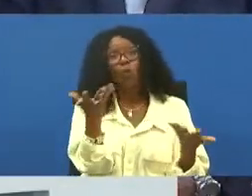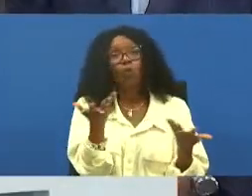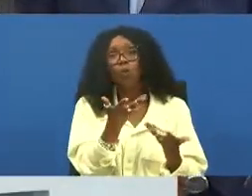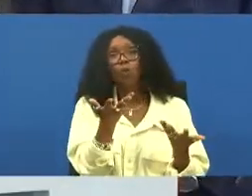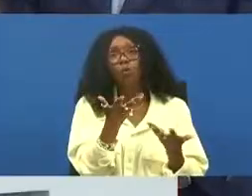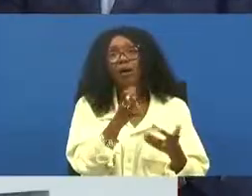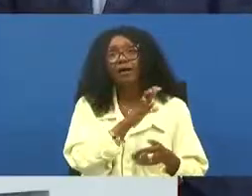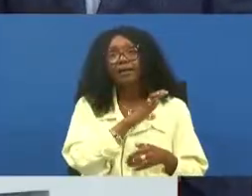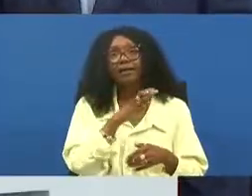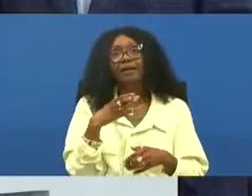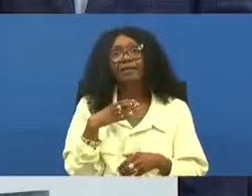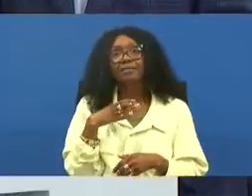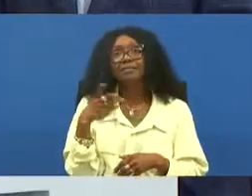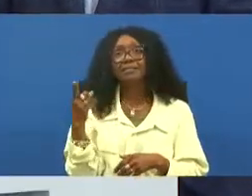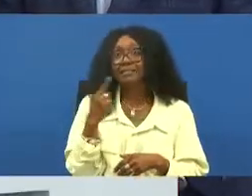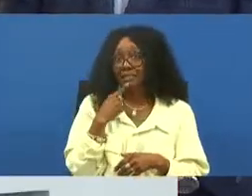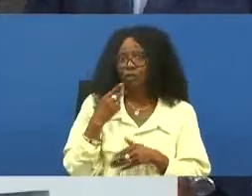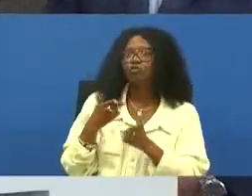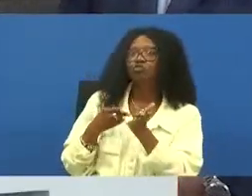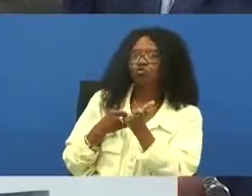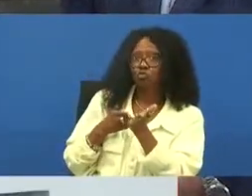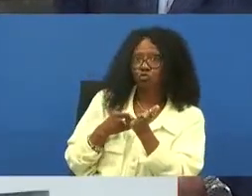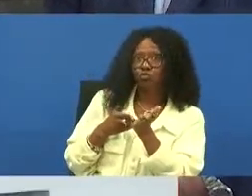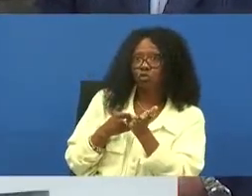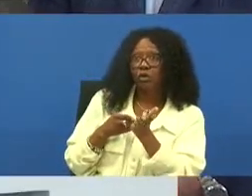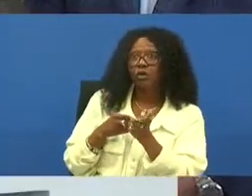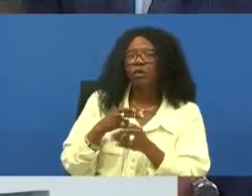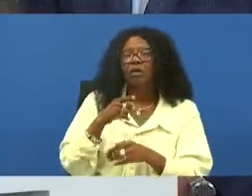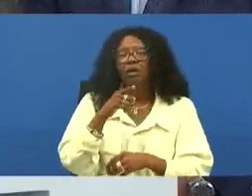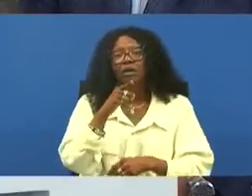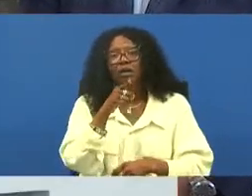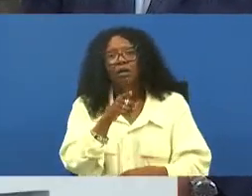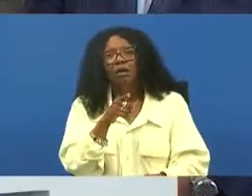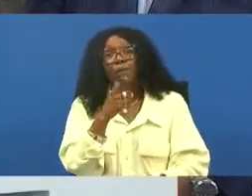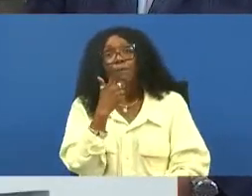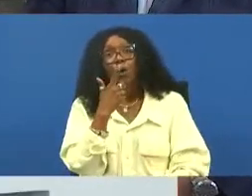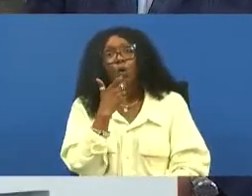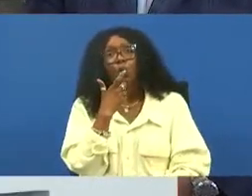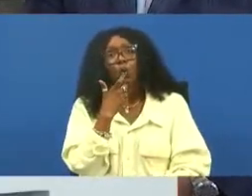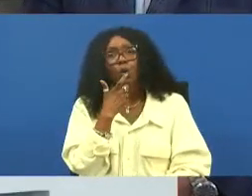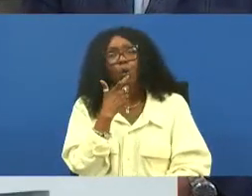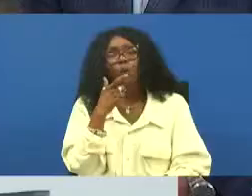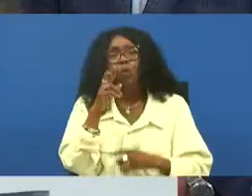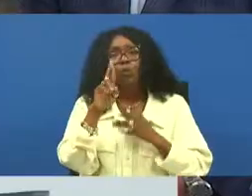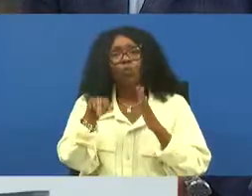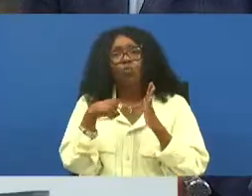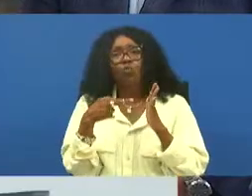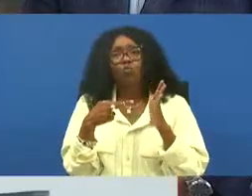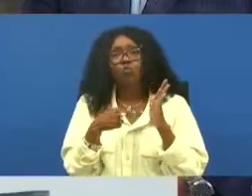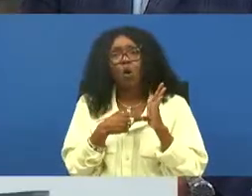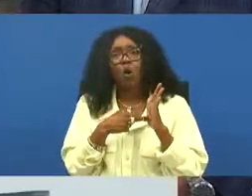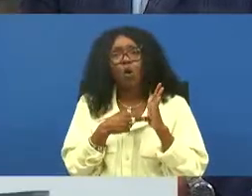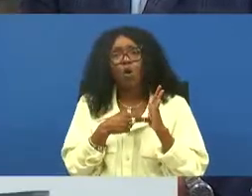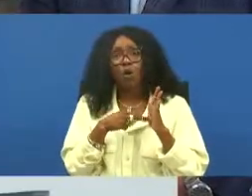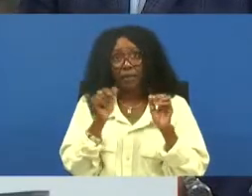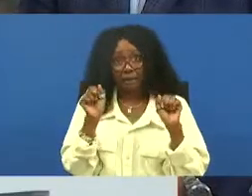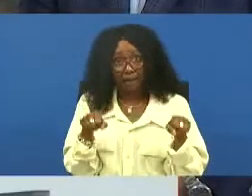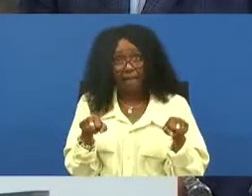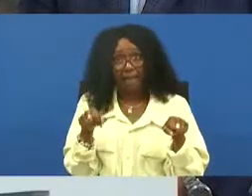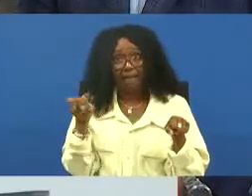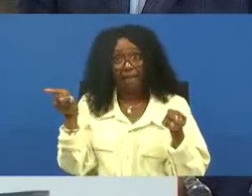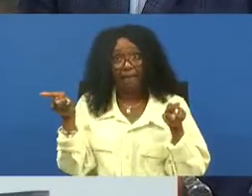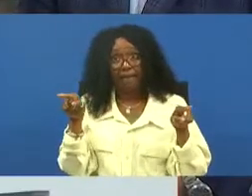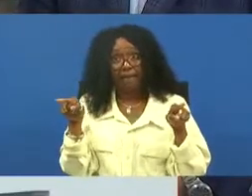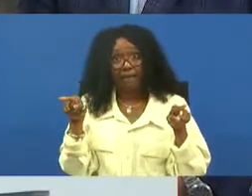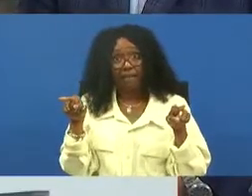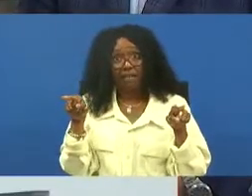former Councilman Glasper said is true. But as it relates to who served and the roles they served, but in your legal opinion, is